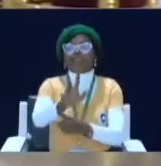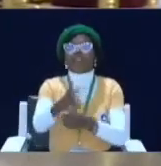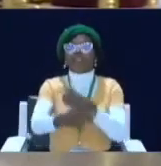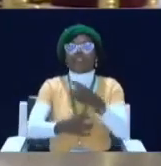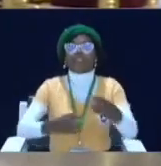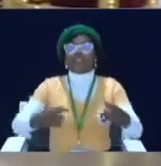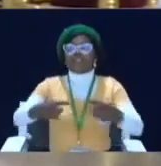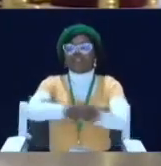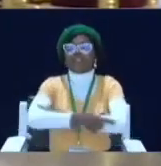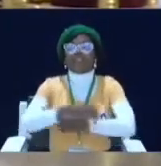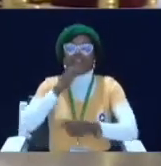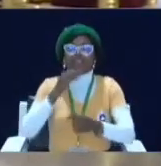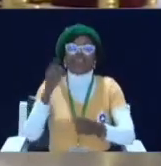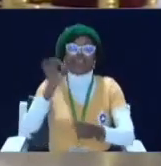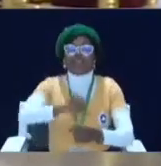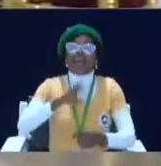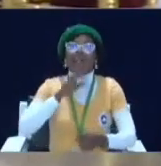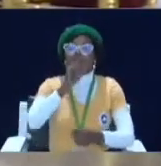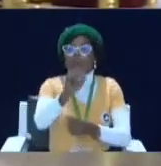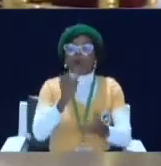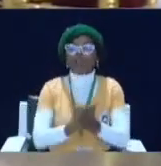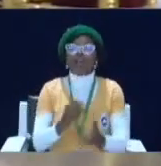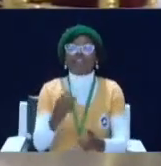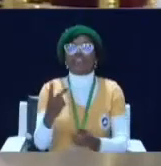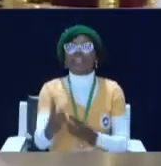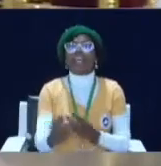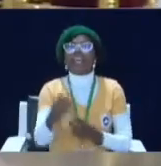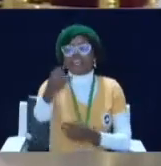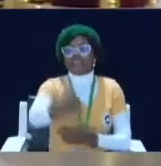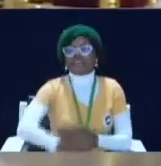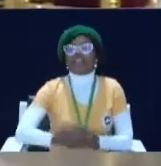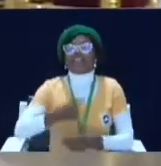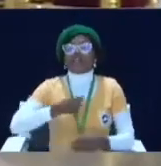mi ni ilu ibi ti mo wa wipe awon fe se program.